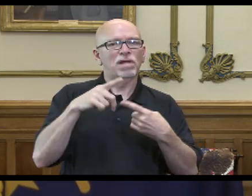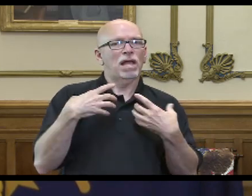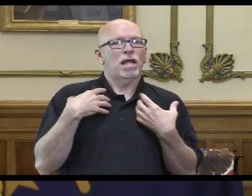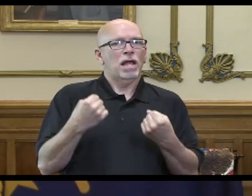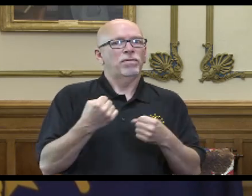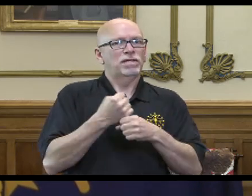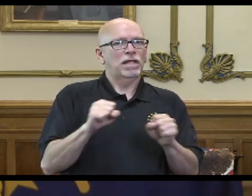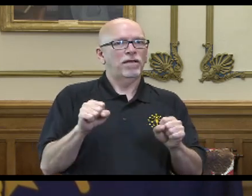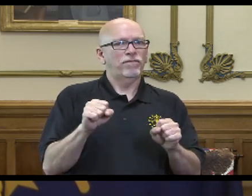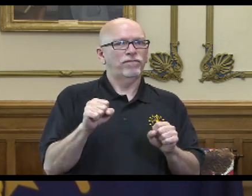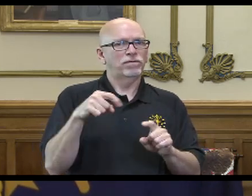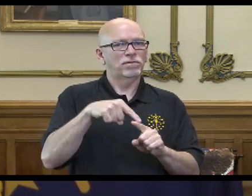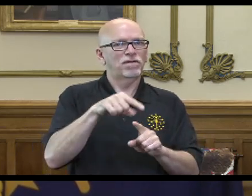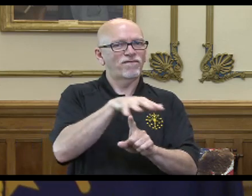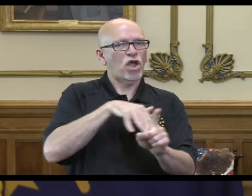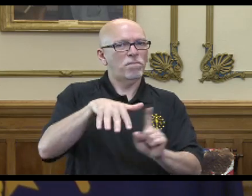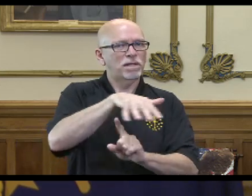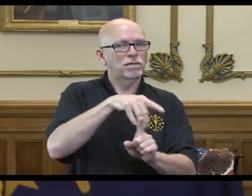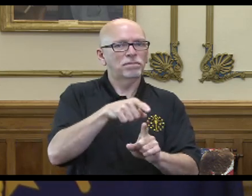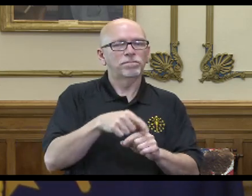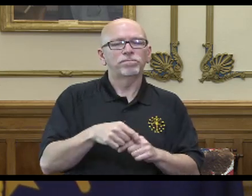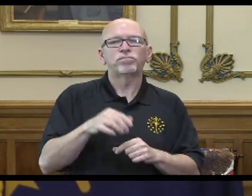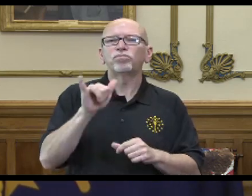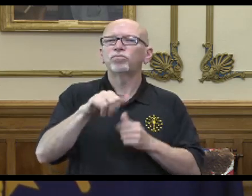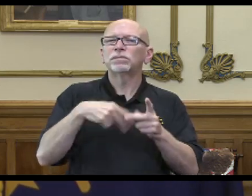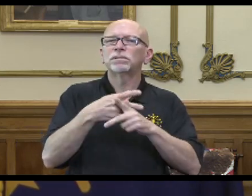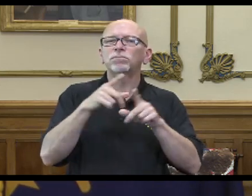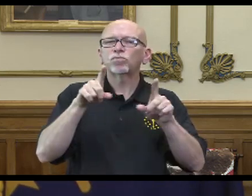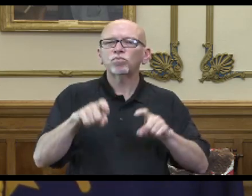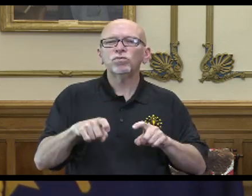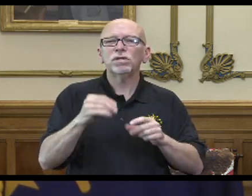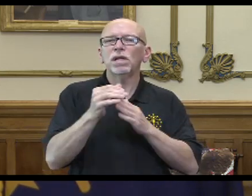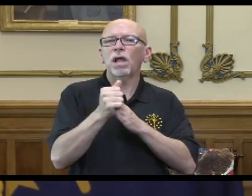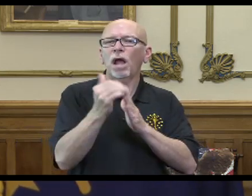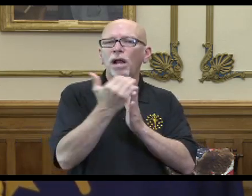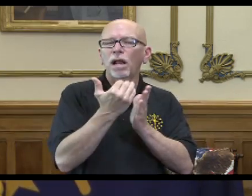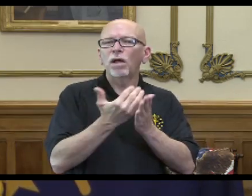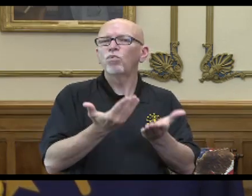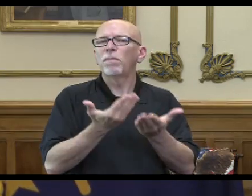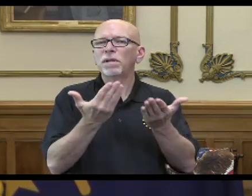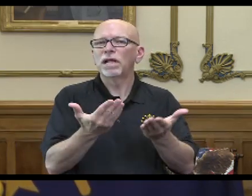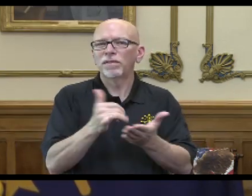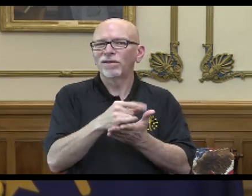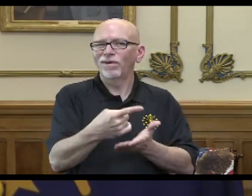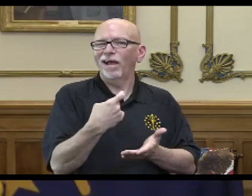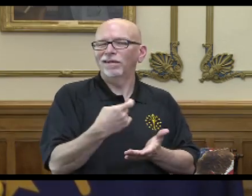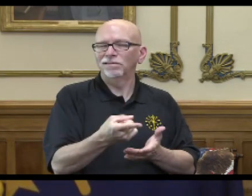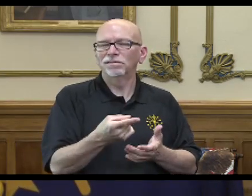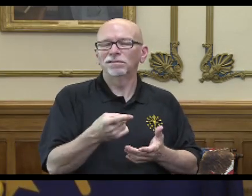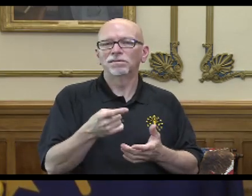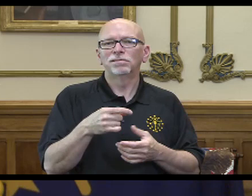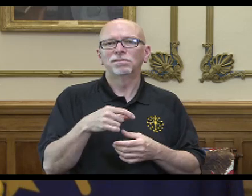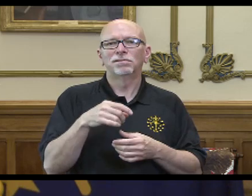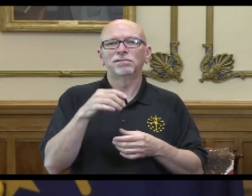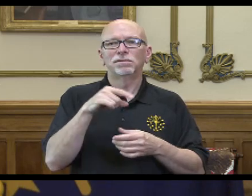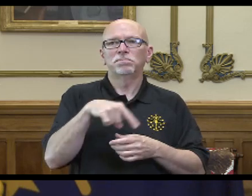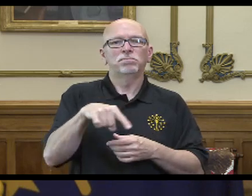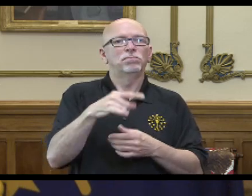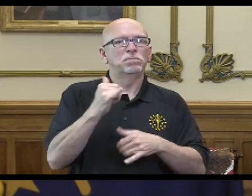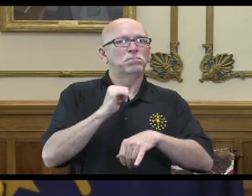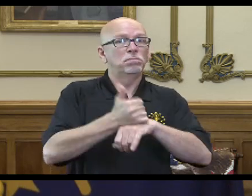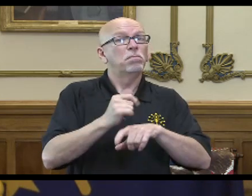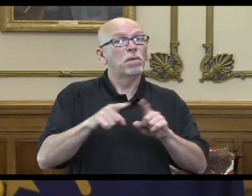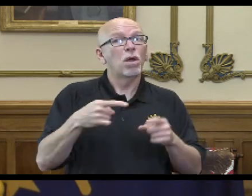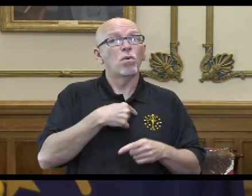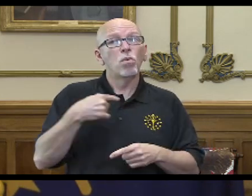and safety environment. Those are the questions and the guidelines or the recommendations that you asked about, Emma, that are in place. But